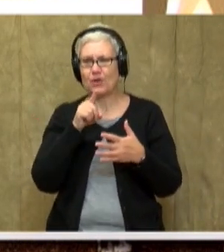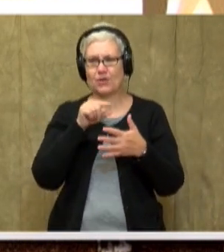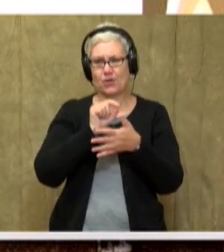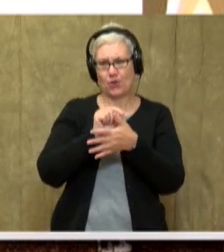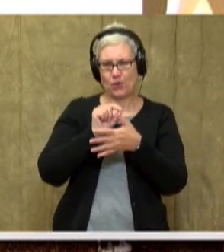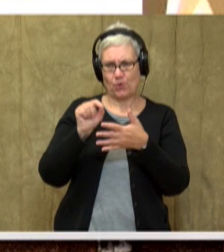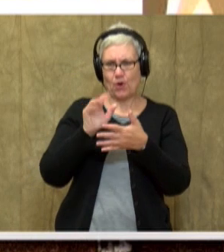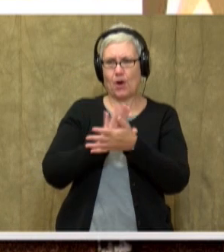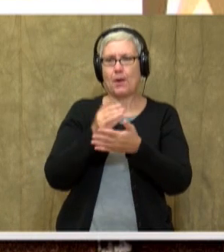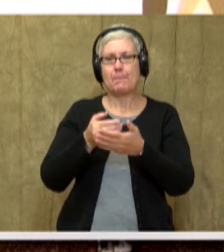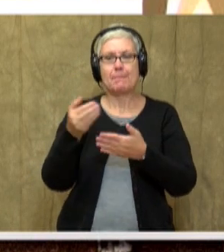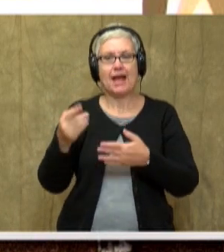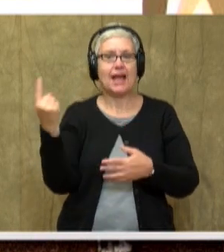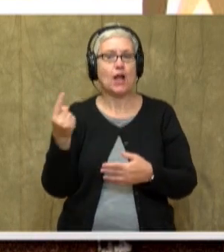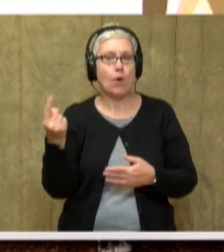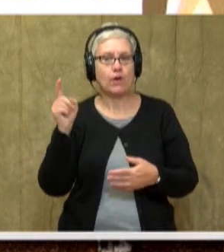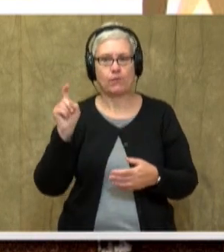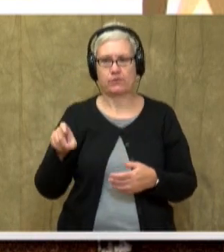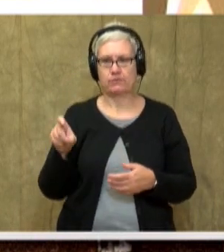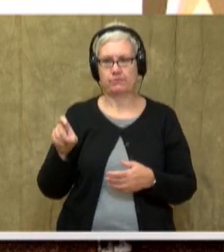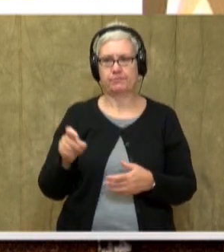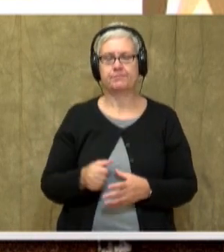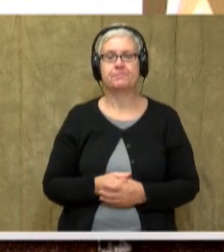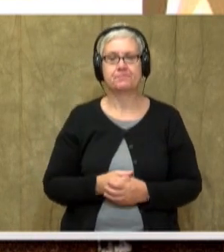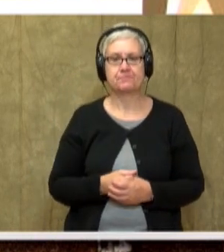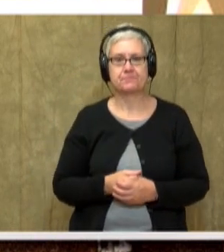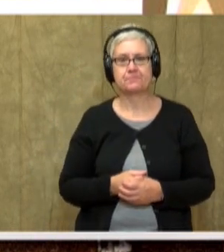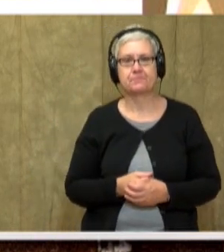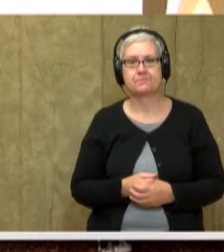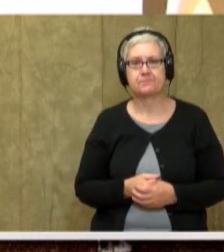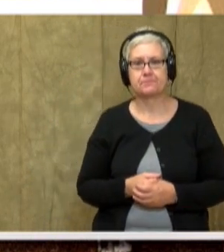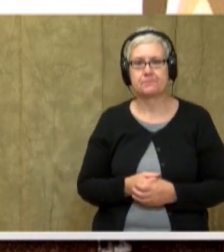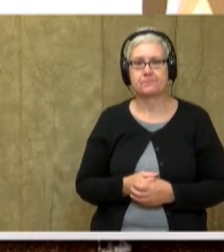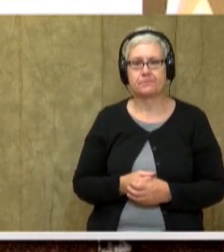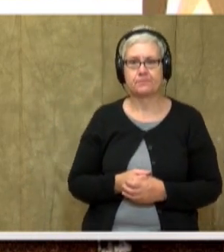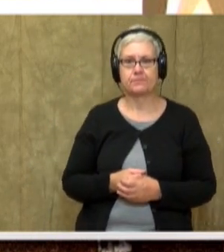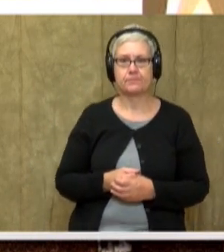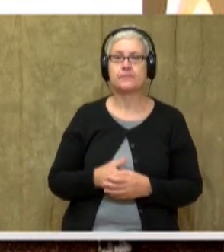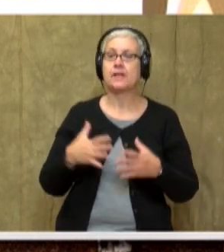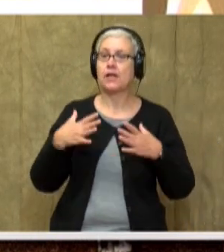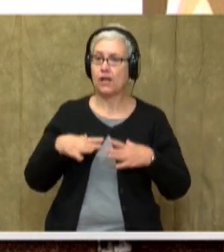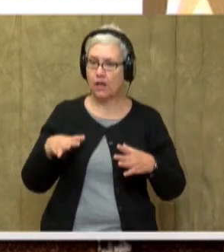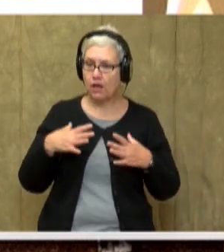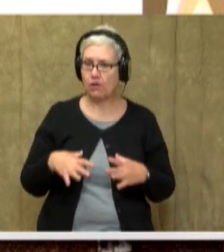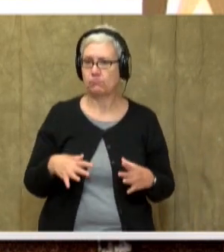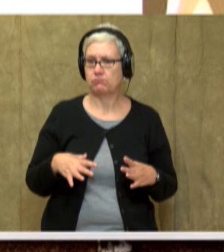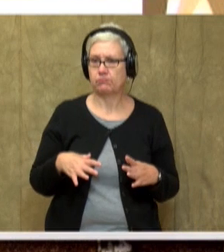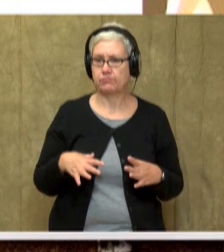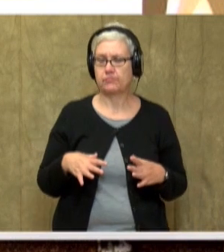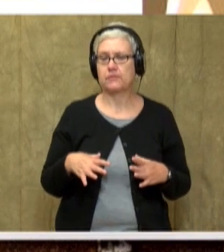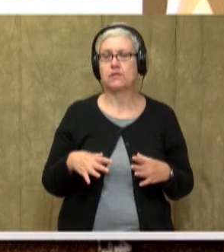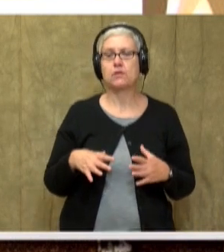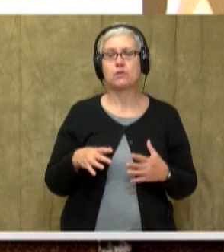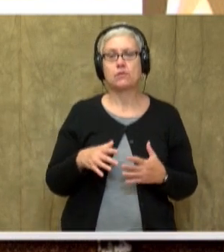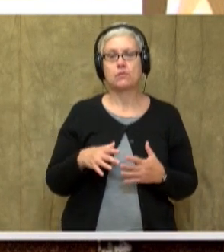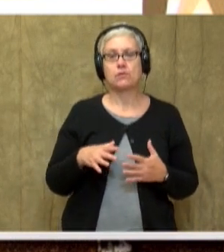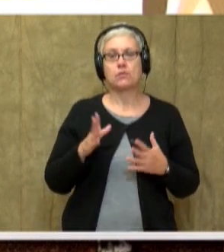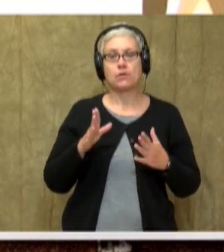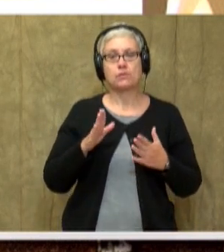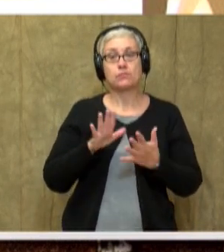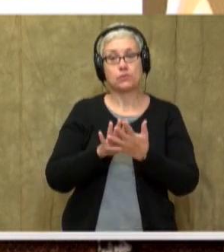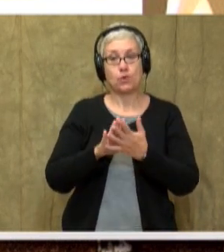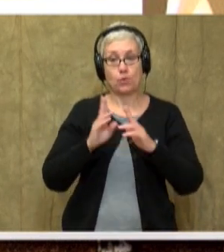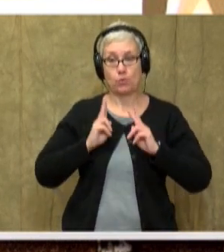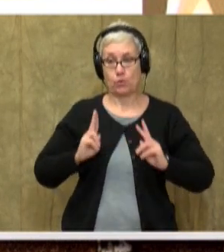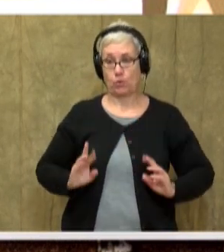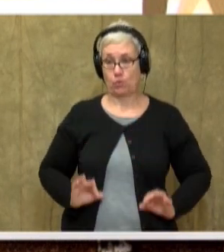have everything that is on the checklist. Also looking for school clothes. You want to check the school's uniform